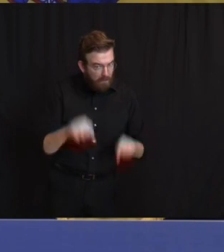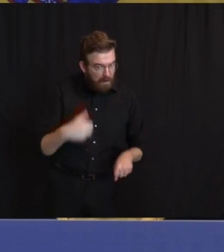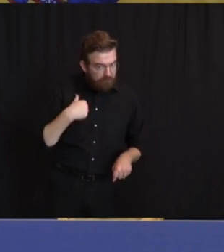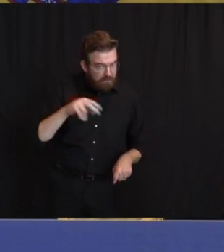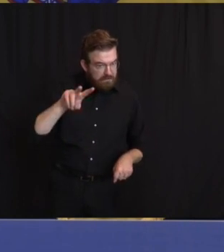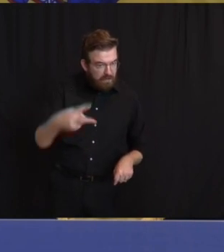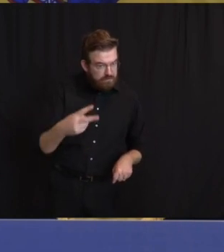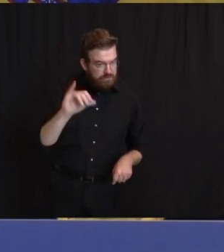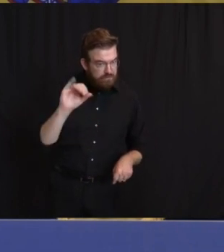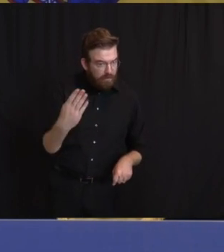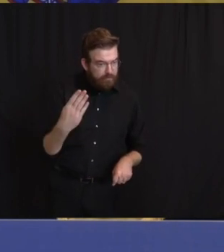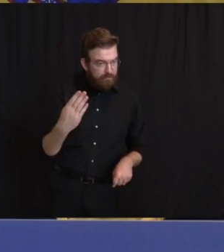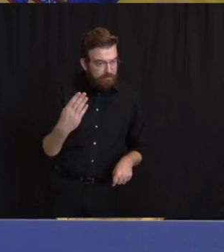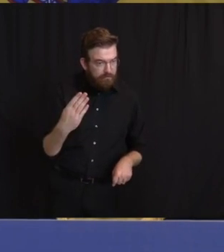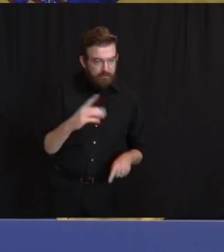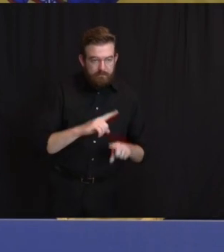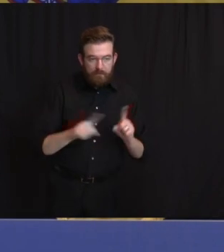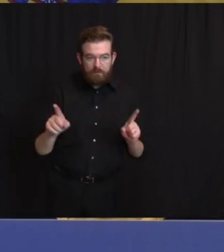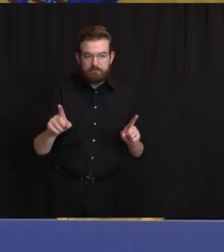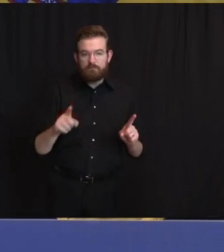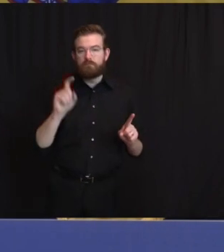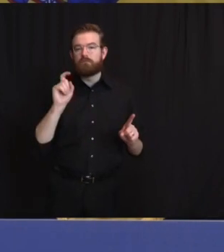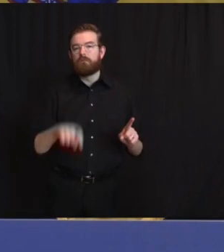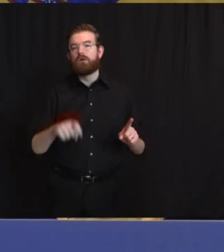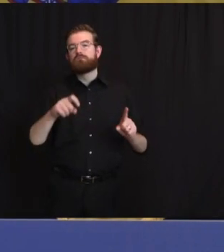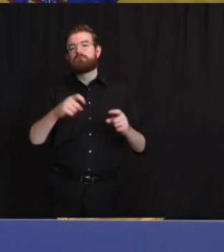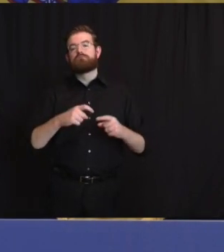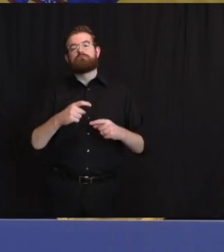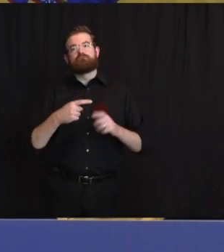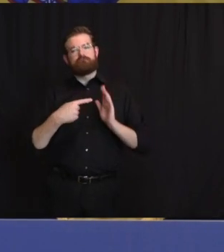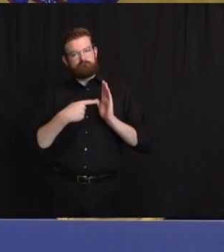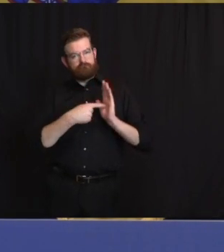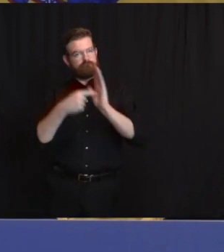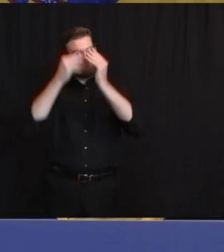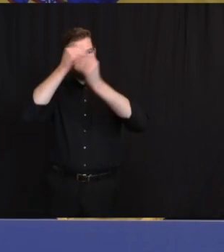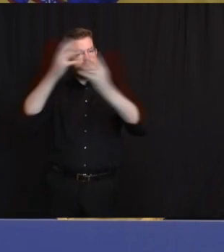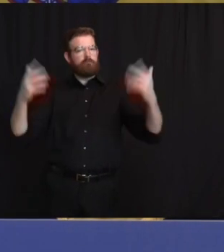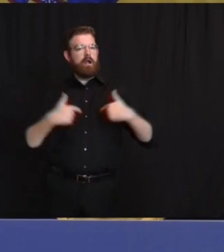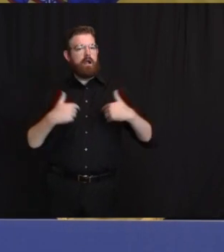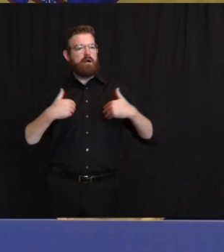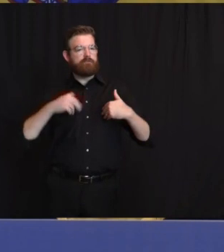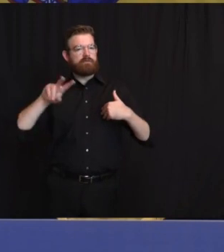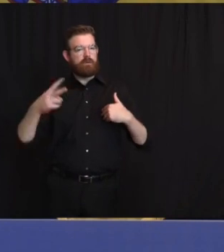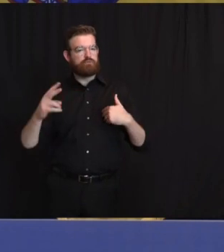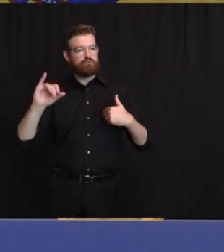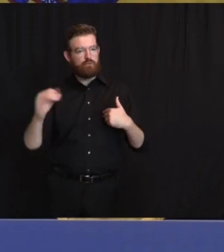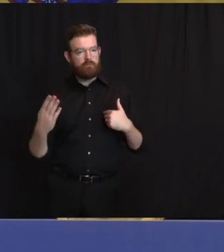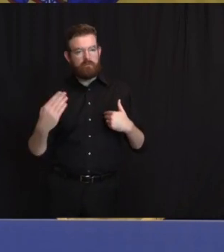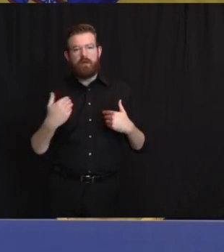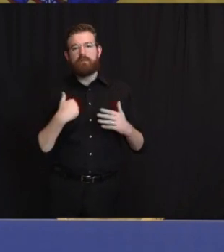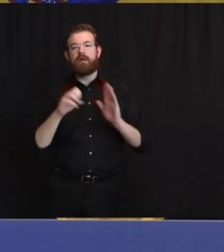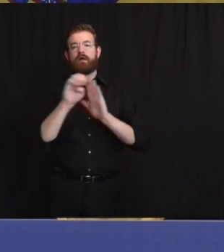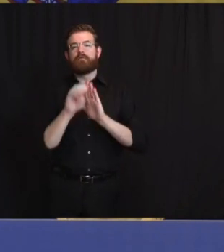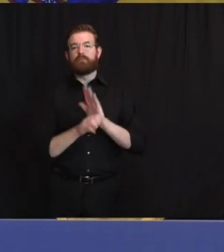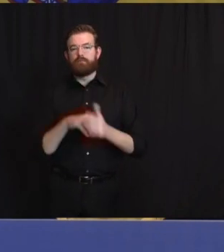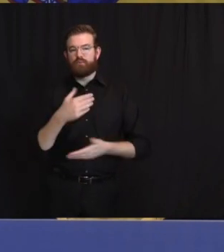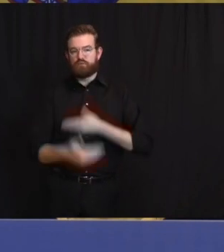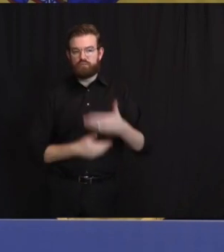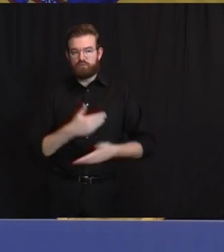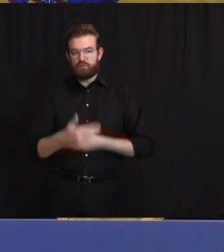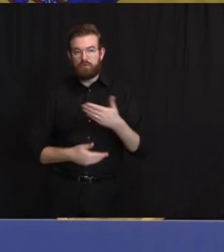source that you didn't disclose and that was approved by an ethics process. Is that accurate? And I have no idea